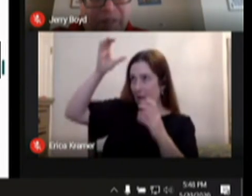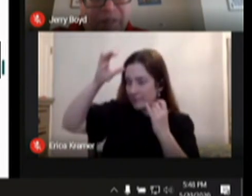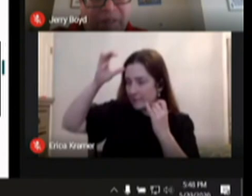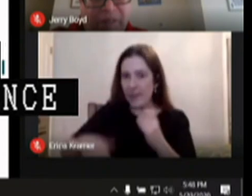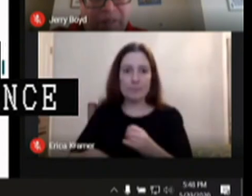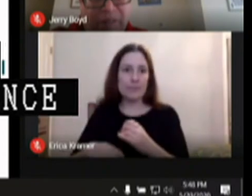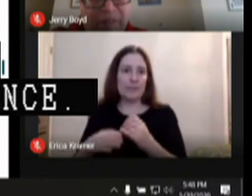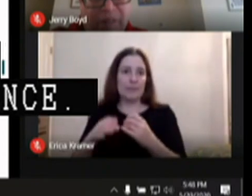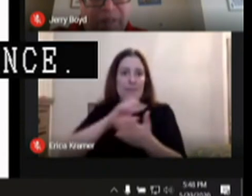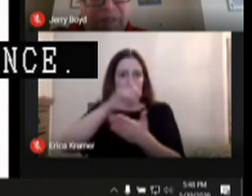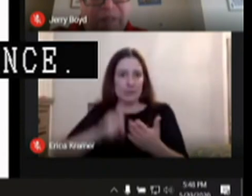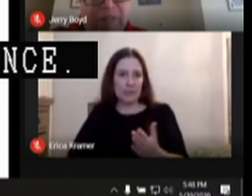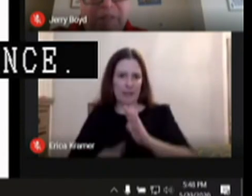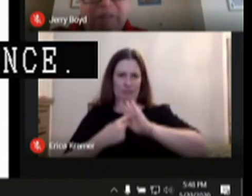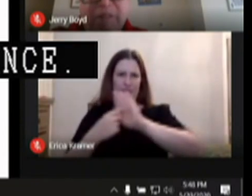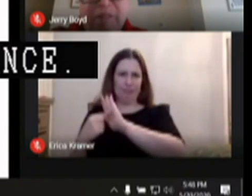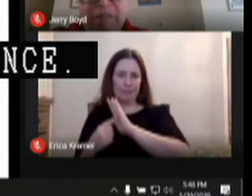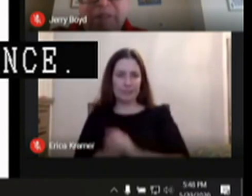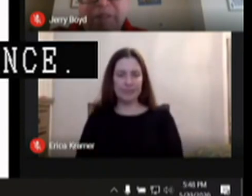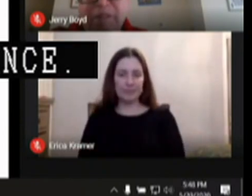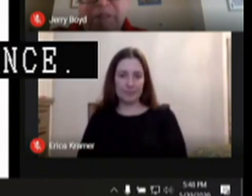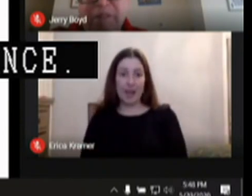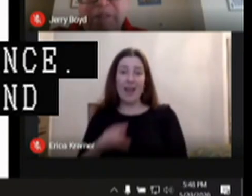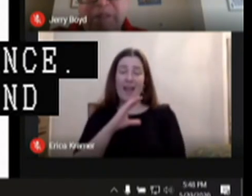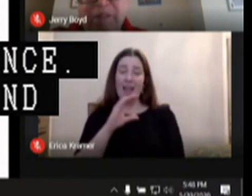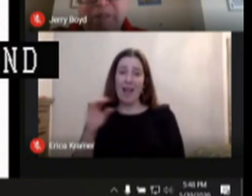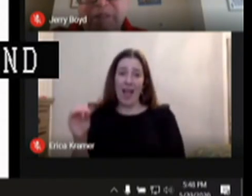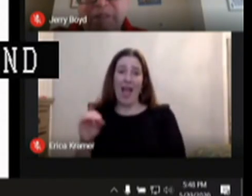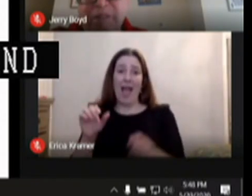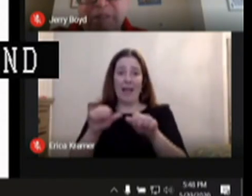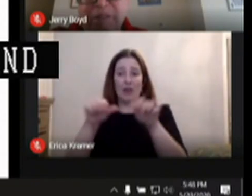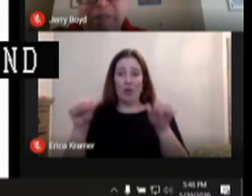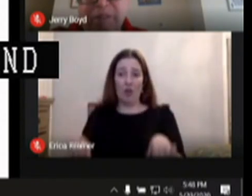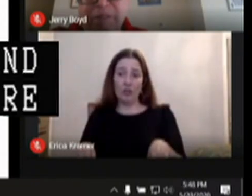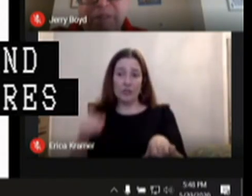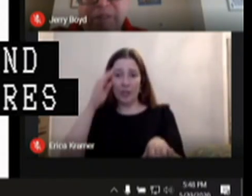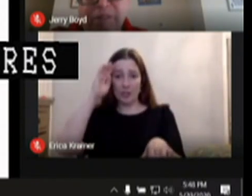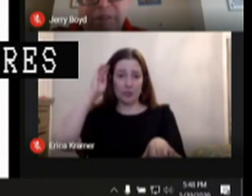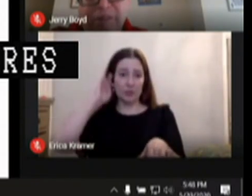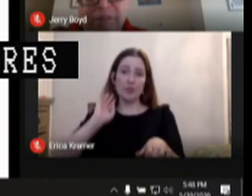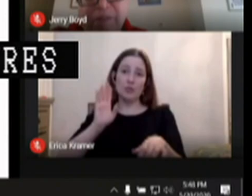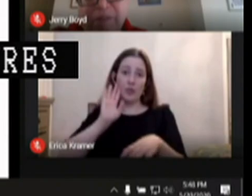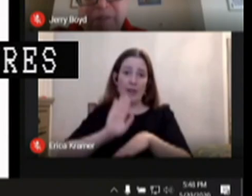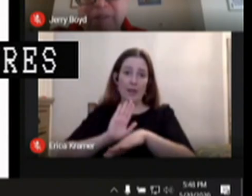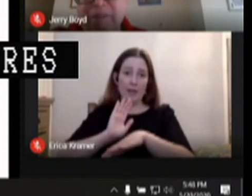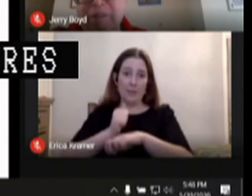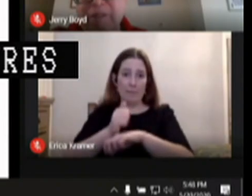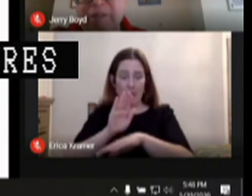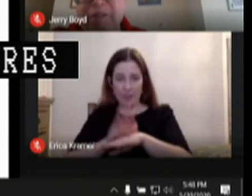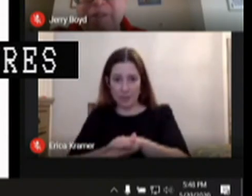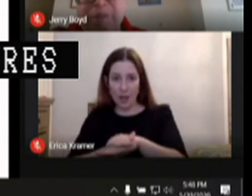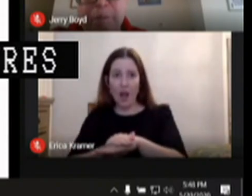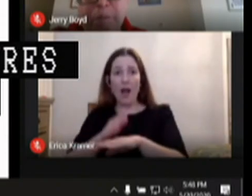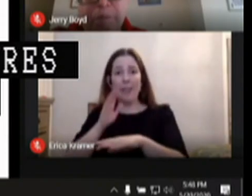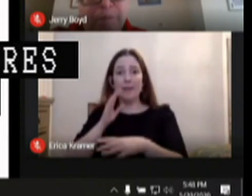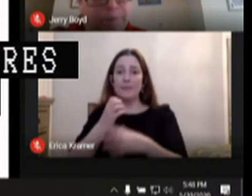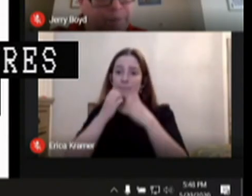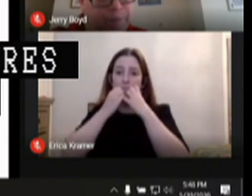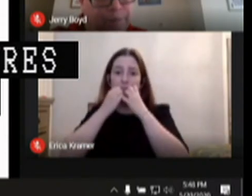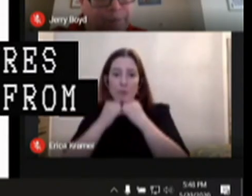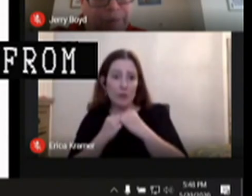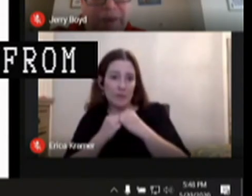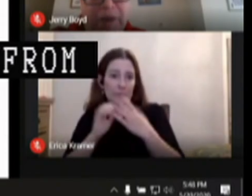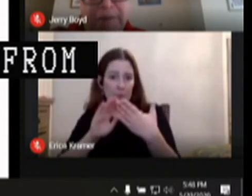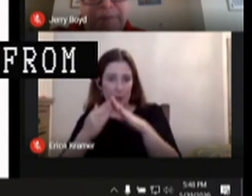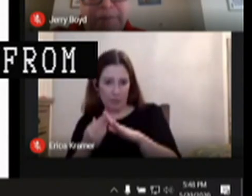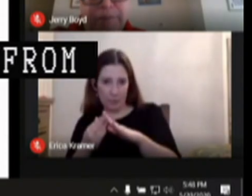renewed cultural and architectural legacy captures all of the great feedback and thinking we heard from the preservation community about how important